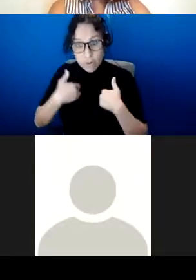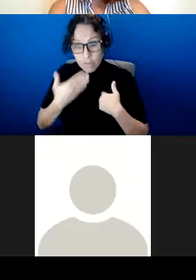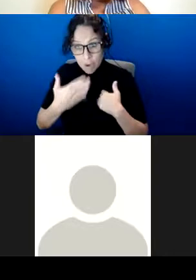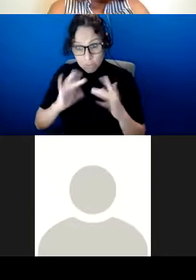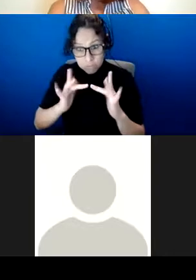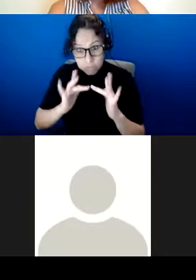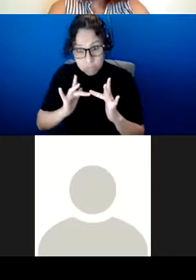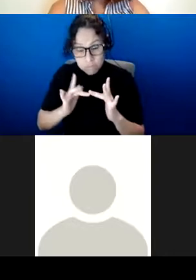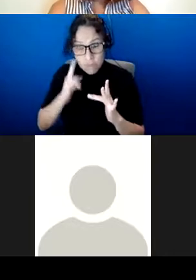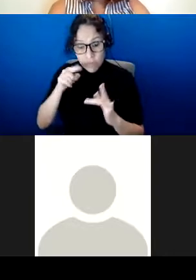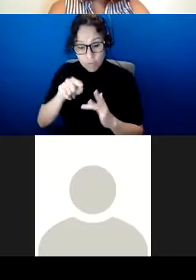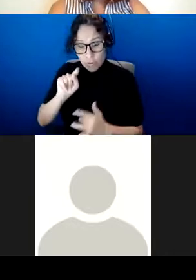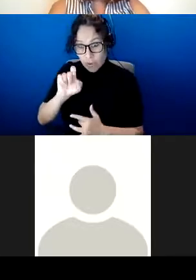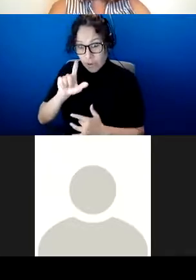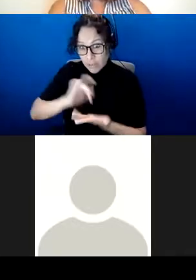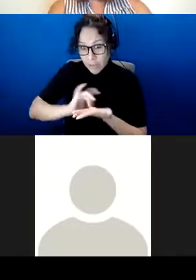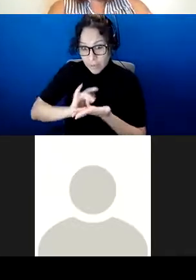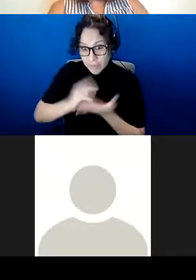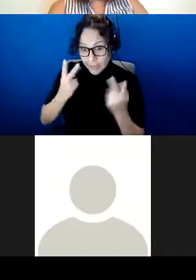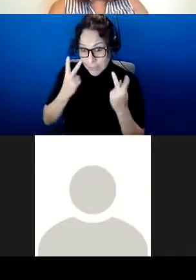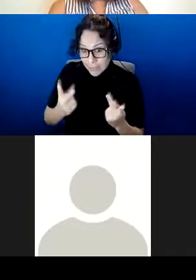connection for the telemedicine visit?